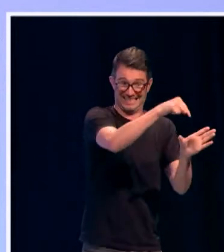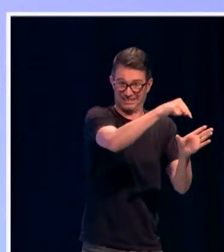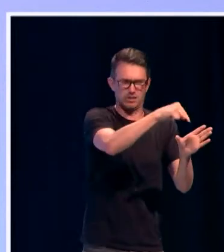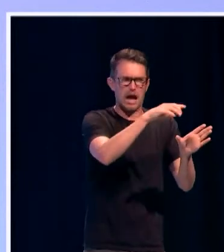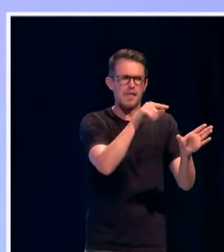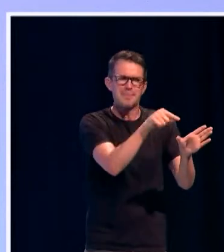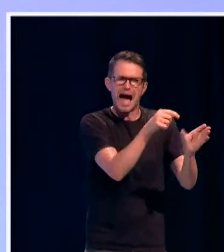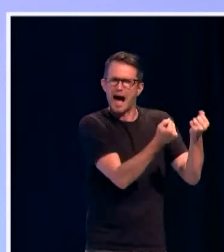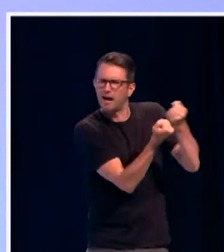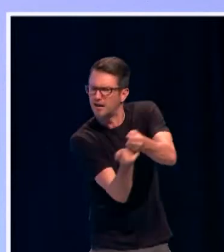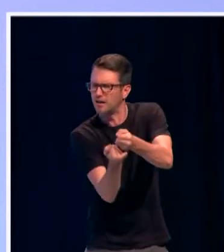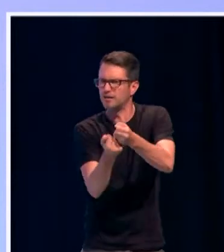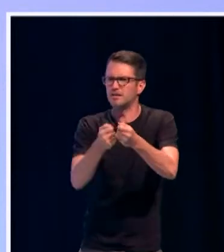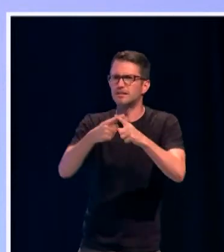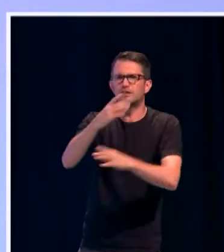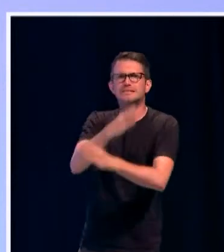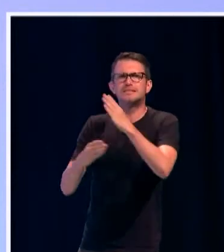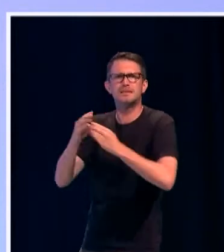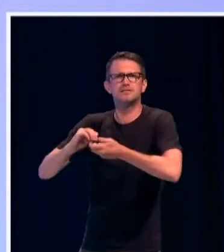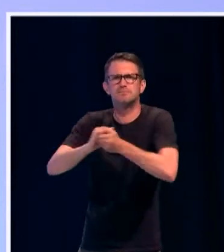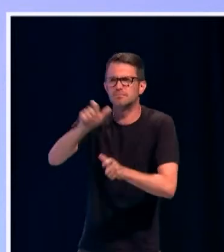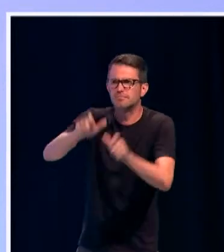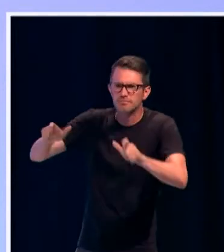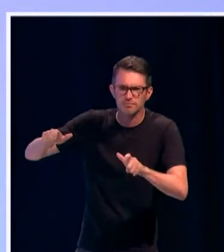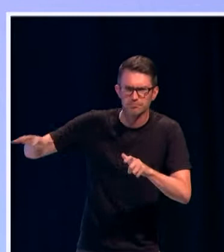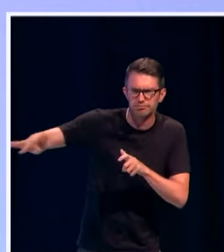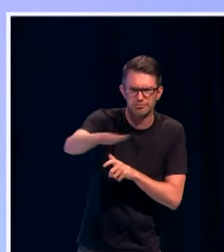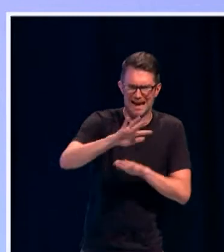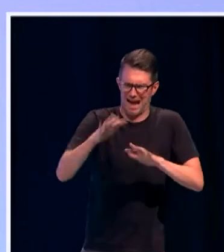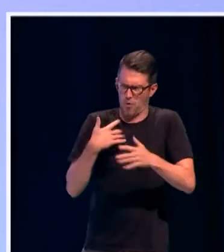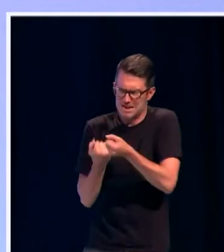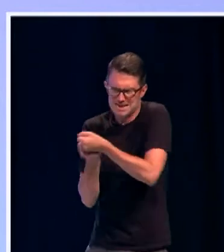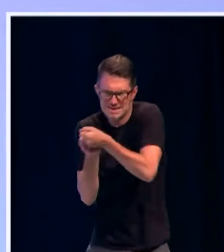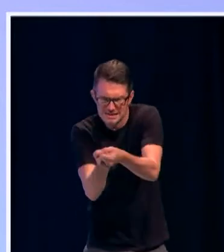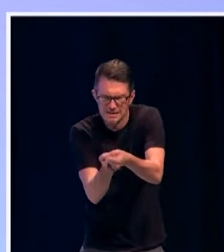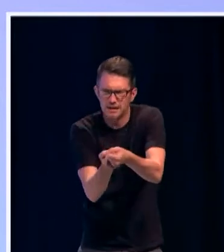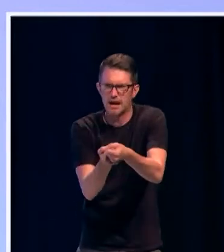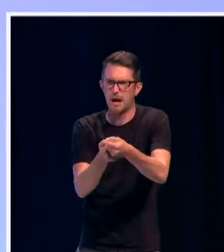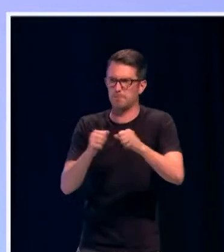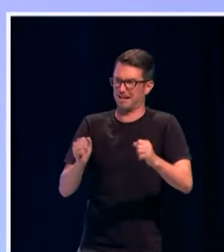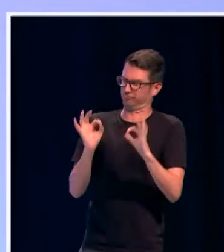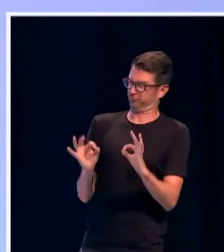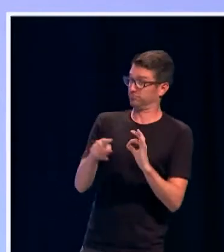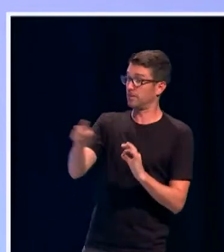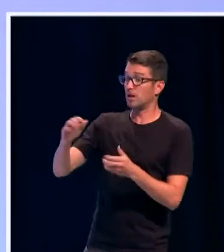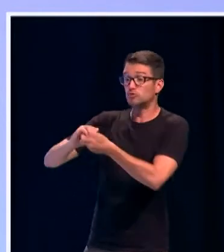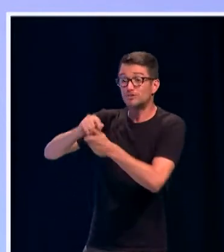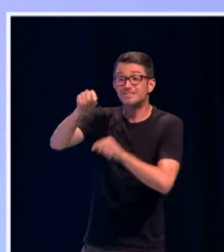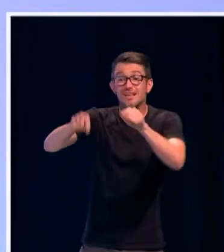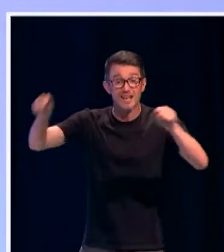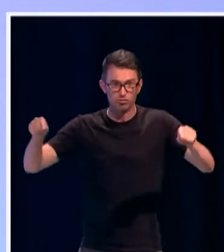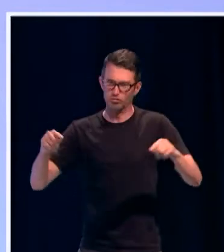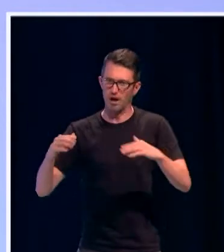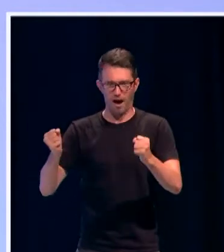summit, and hence contributes to making DPOs more effective advocates. DFAT